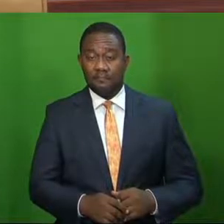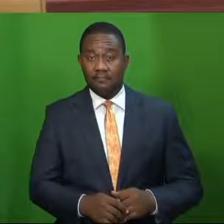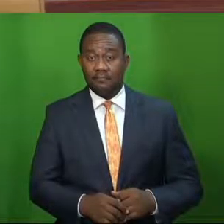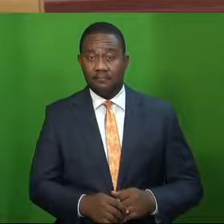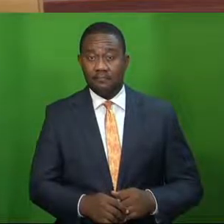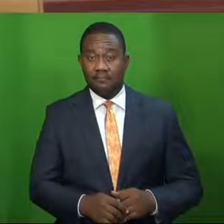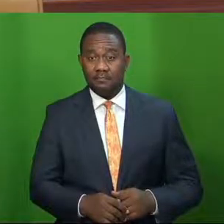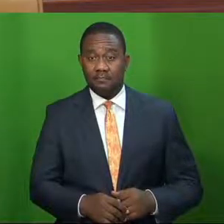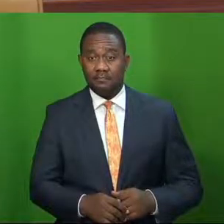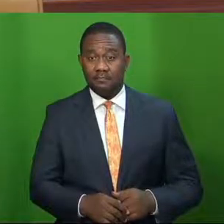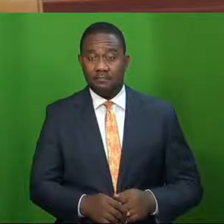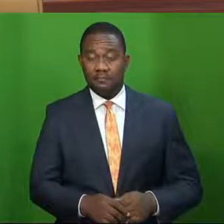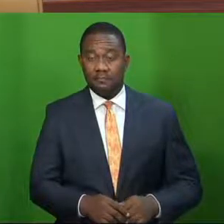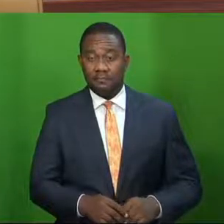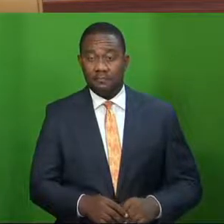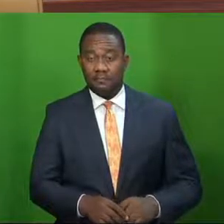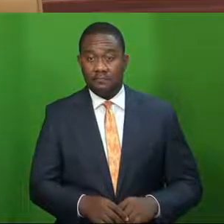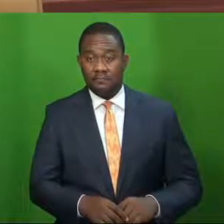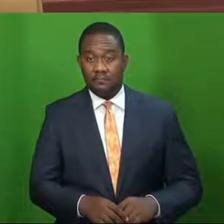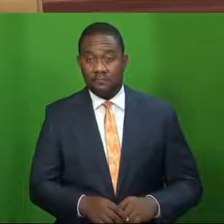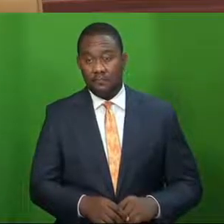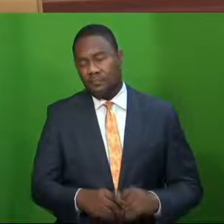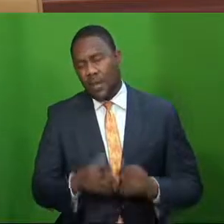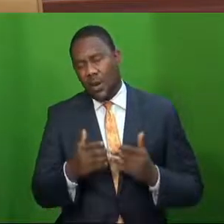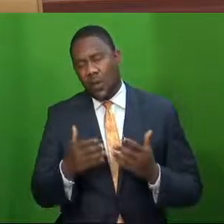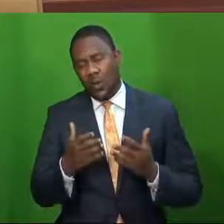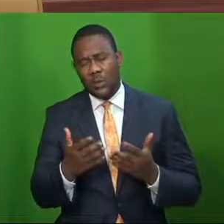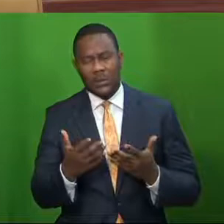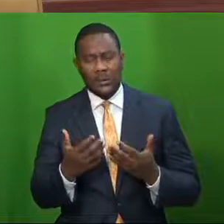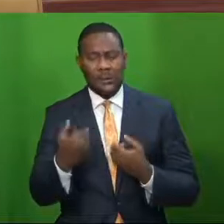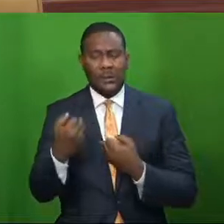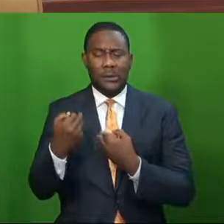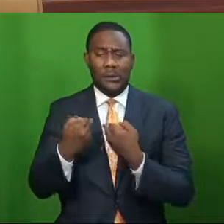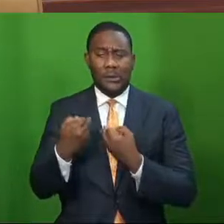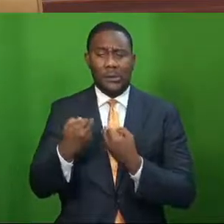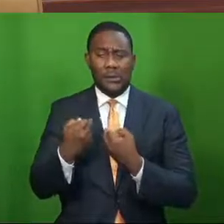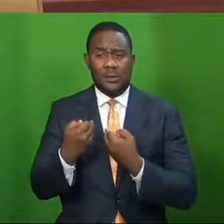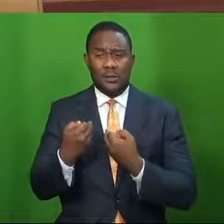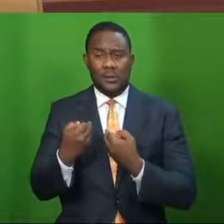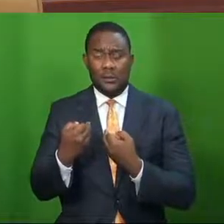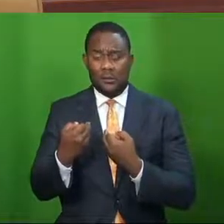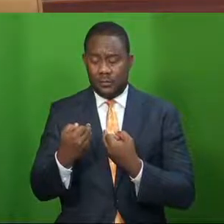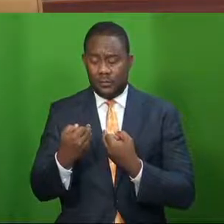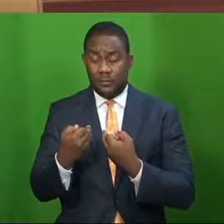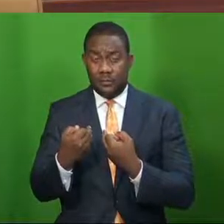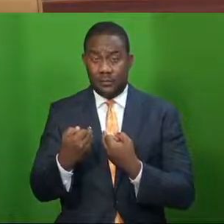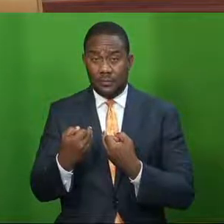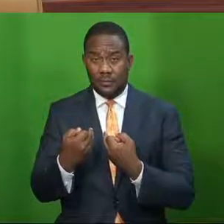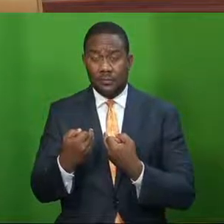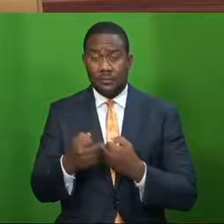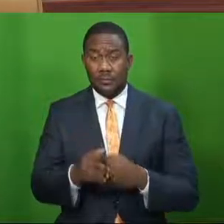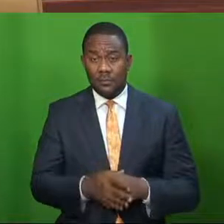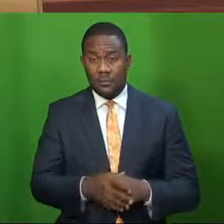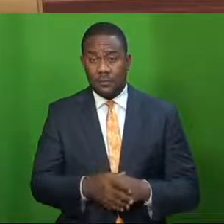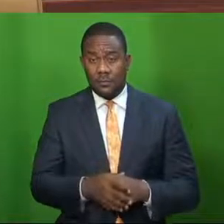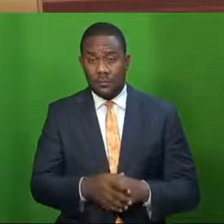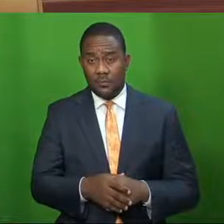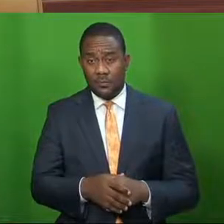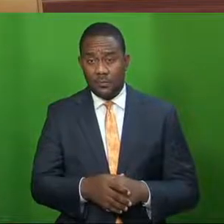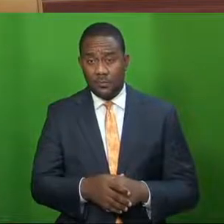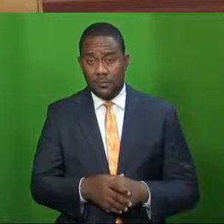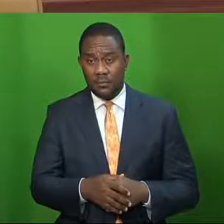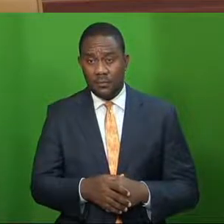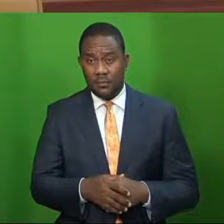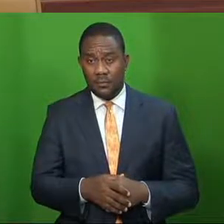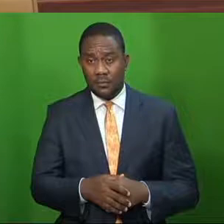for some clarification is the status exactly